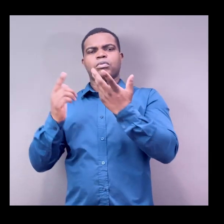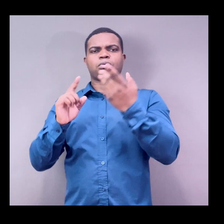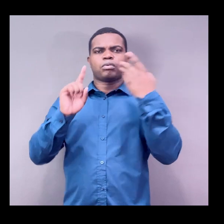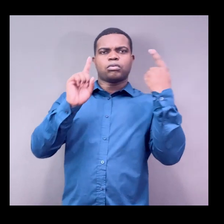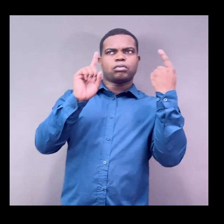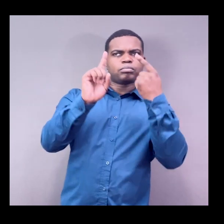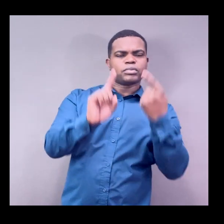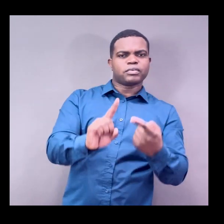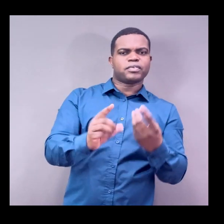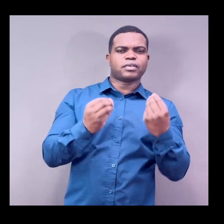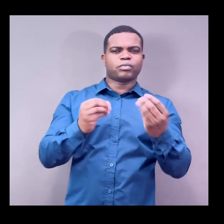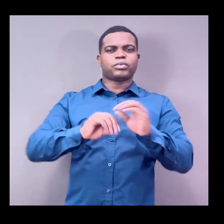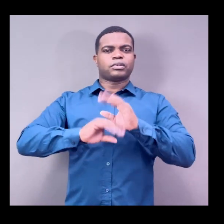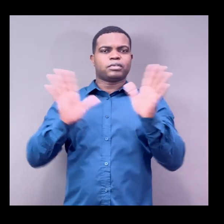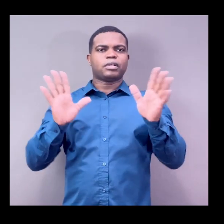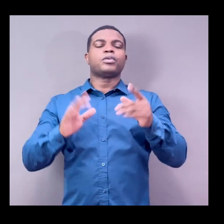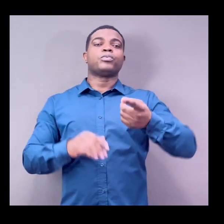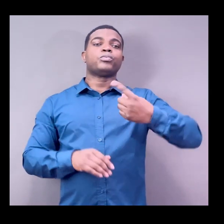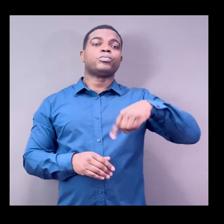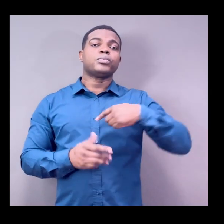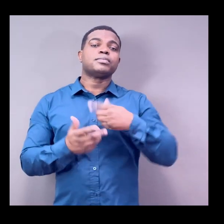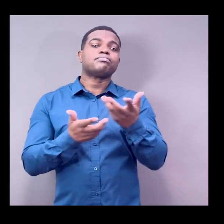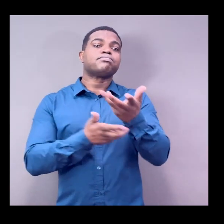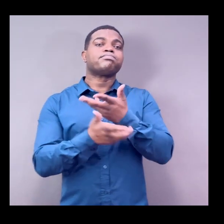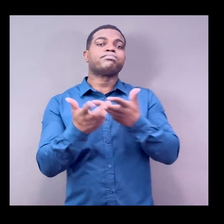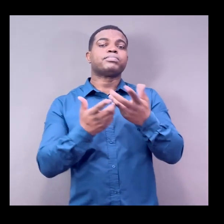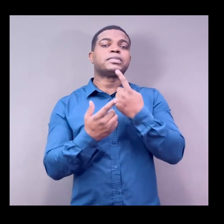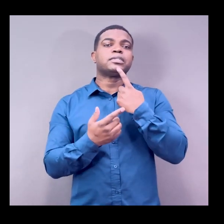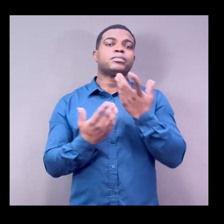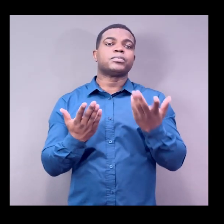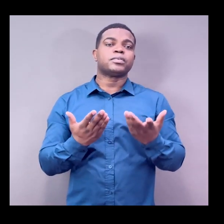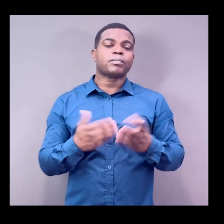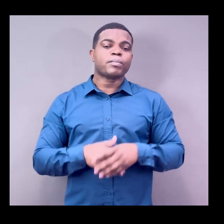goals and objectives. Also, I talked about the